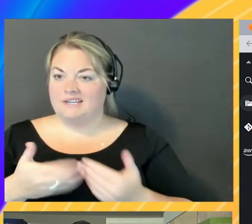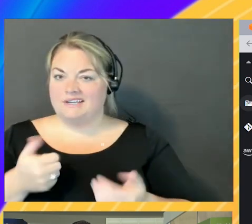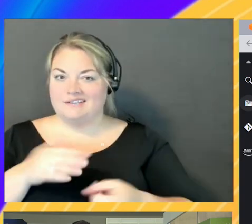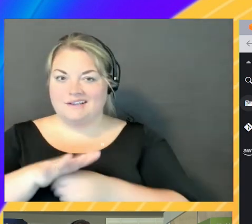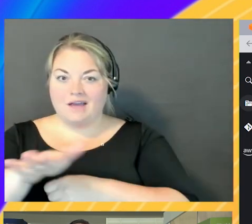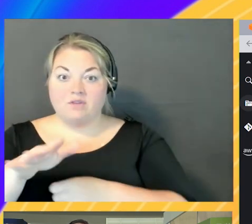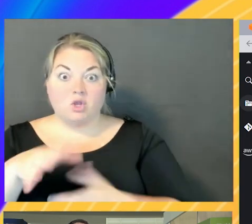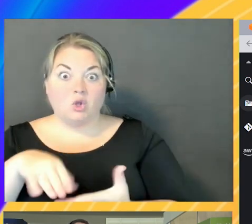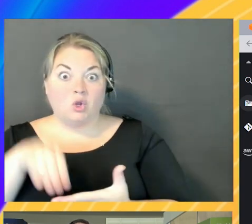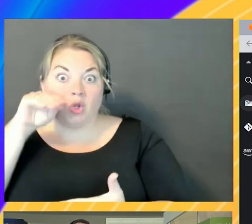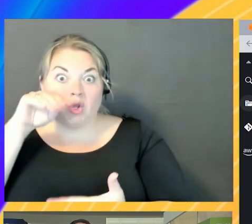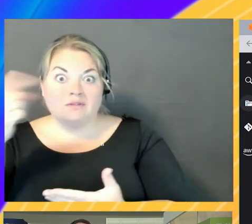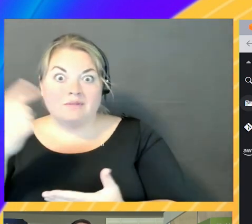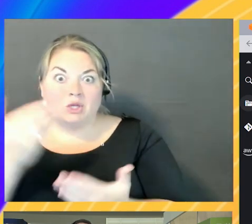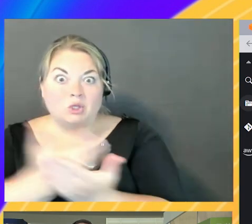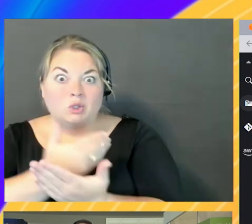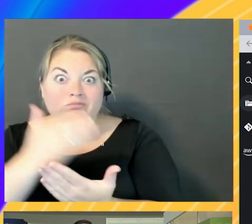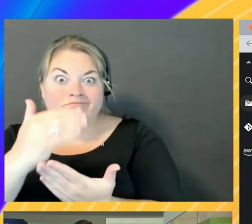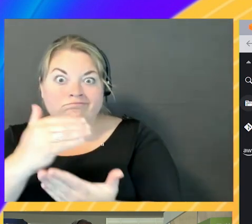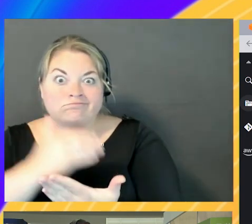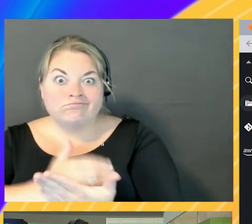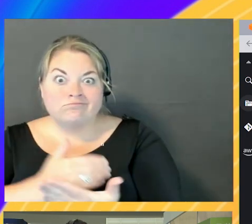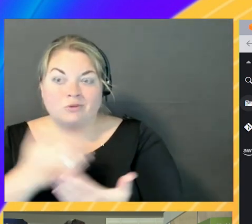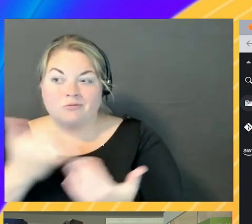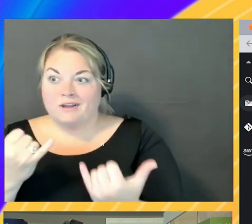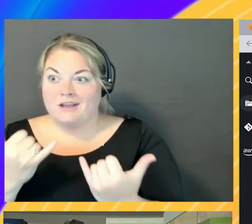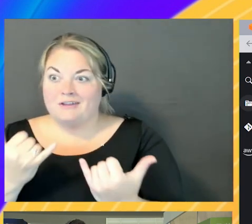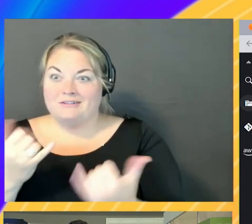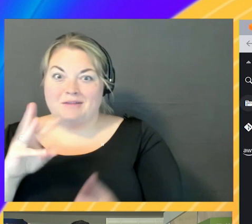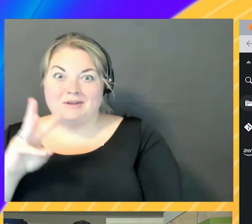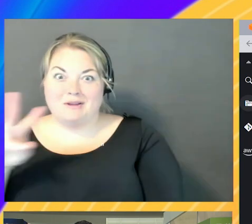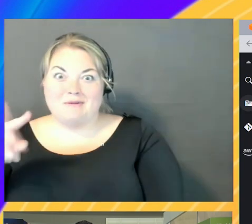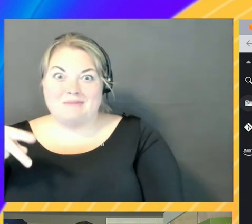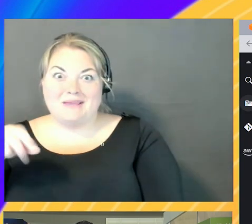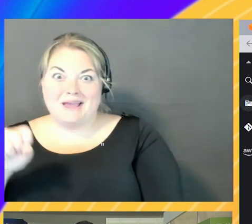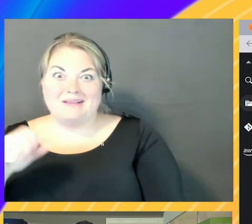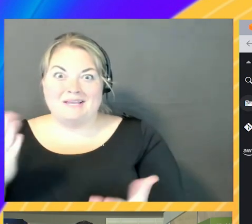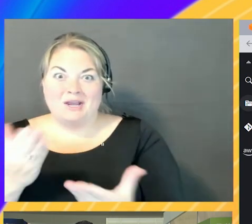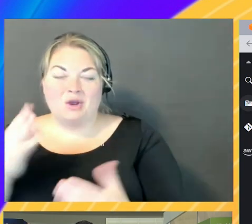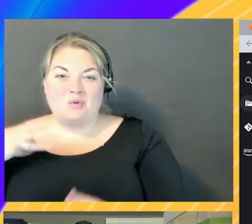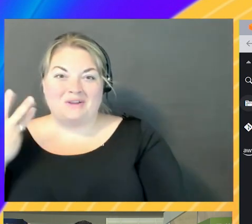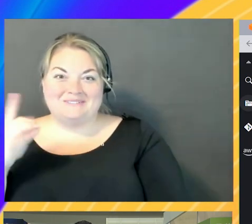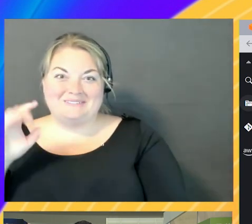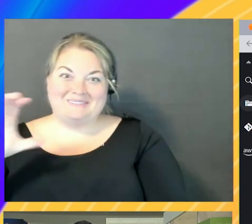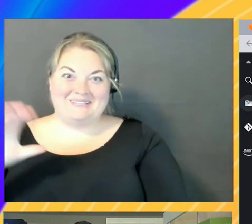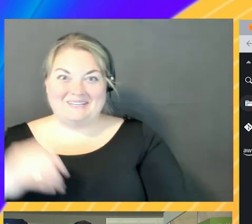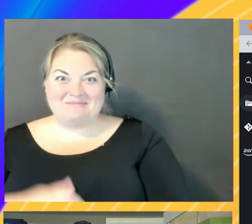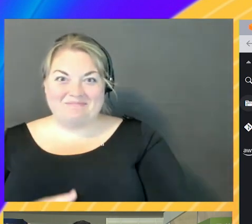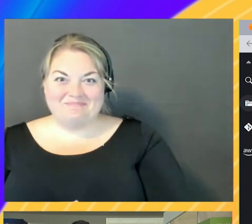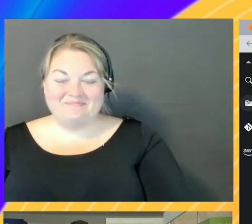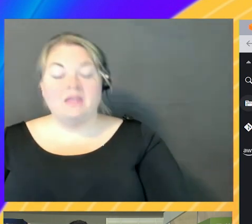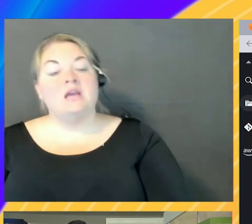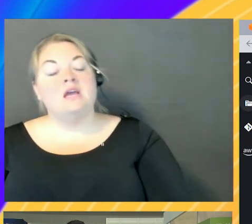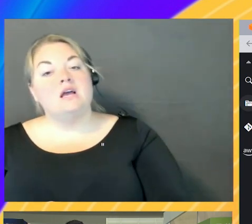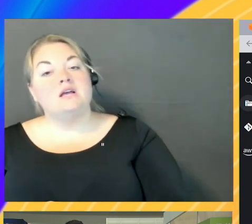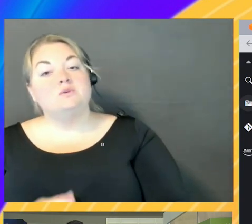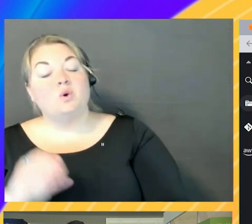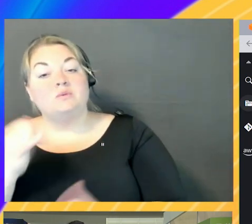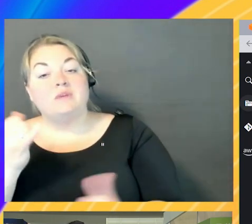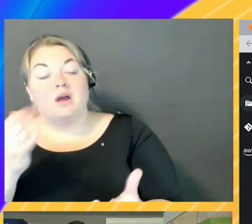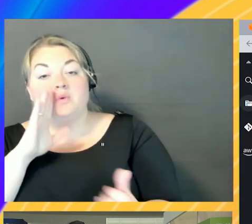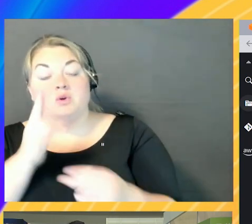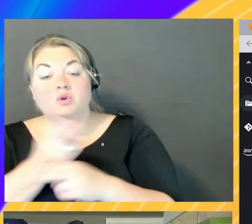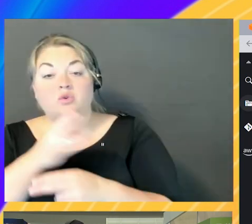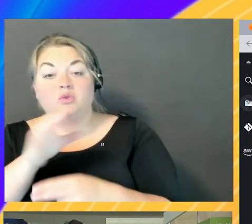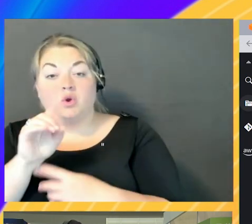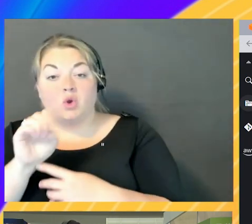new right here, live from the WWPS Summit in Washington, D.C. Okay, So now we're going to use CodeWhisperer. So we see the